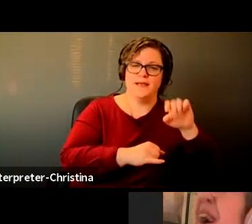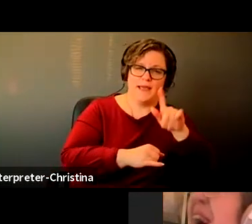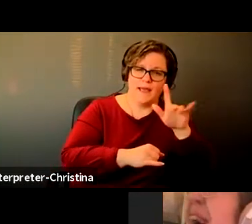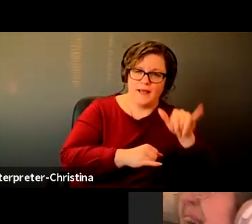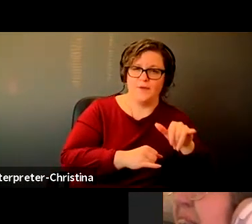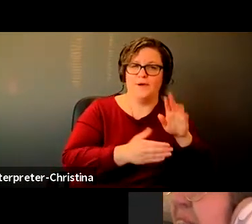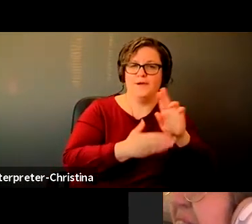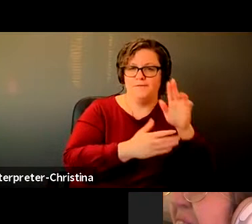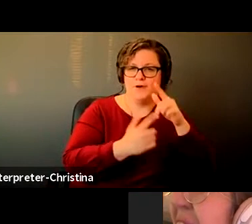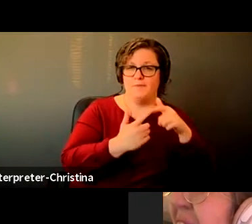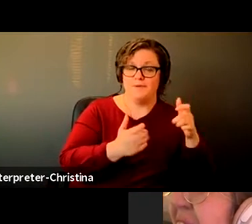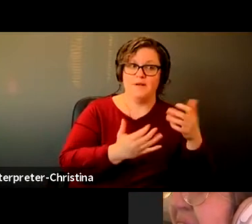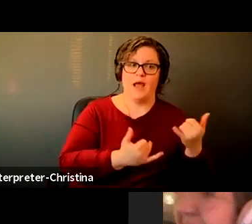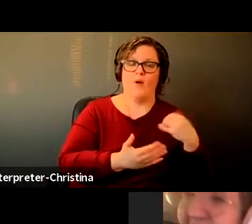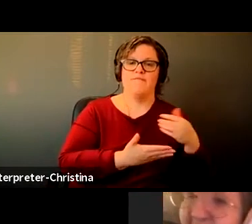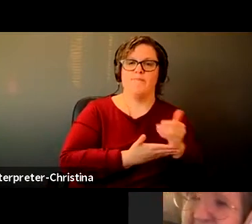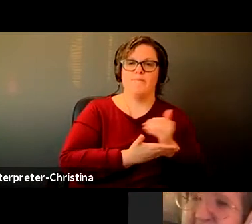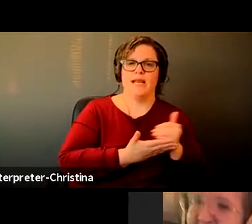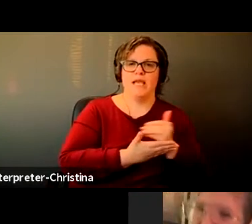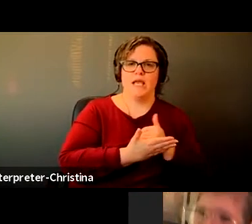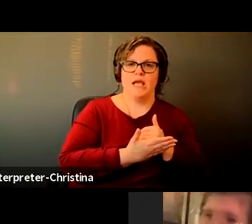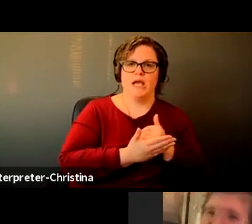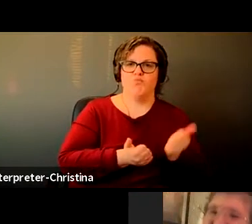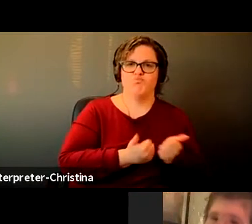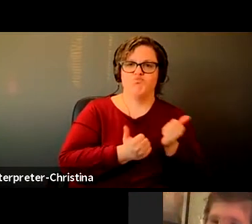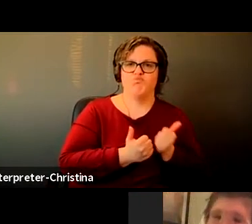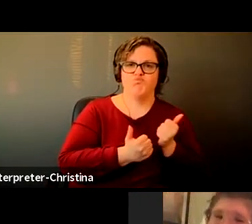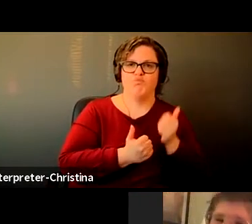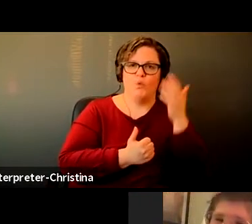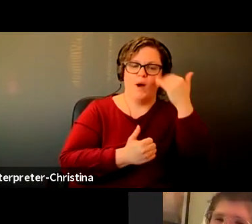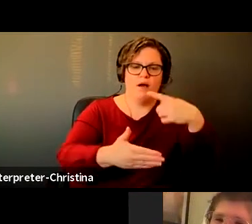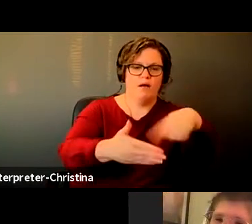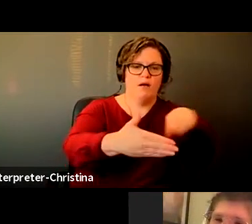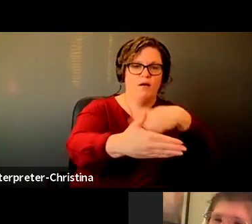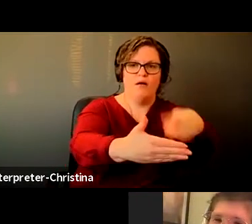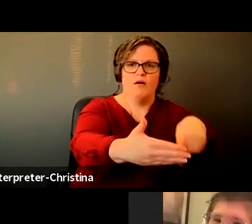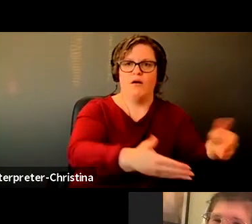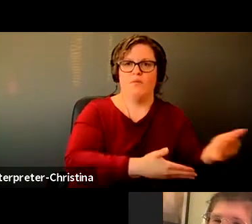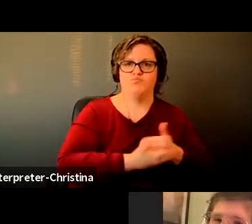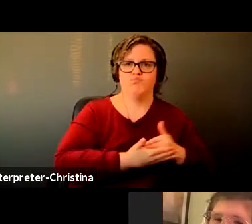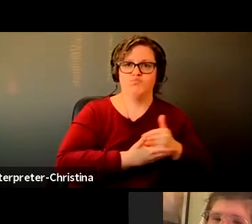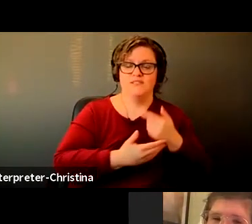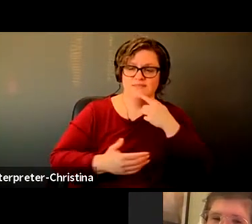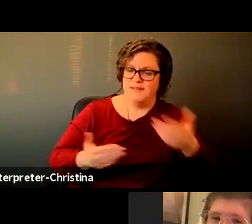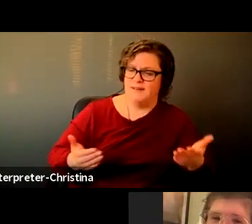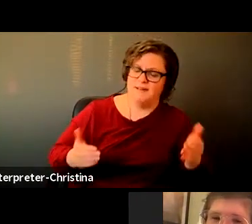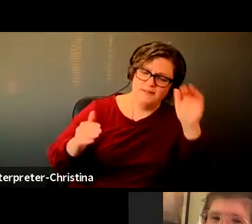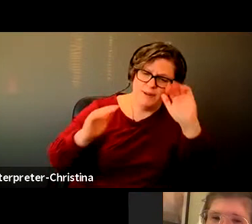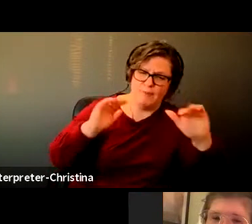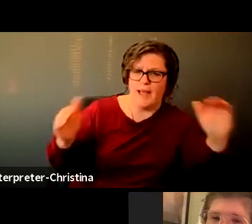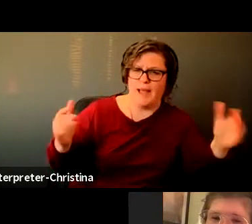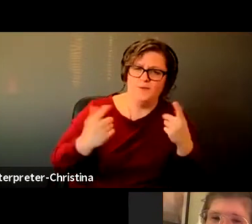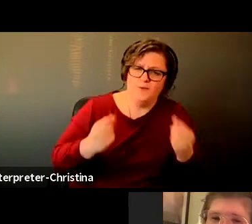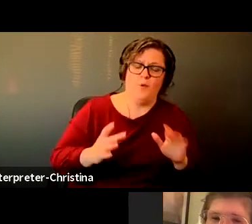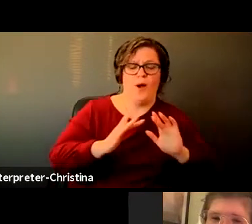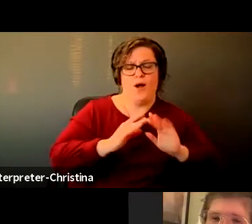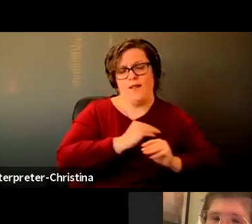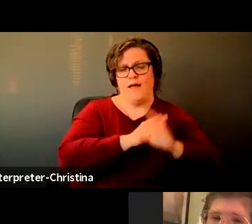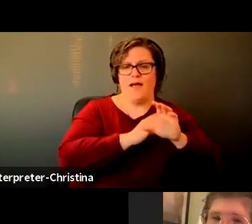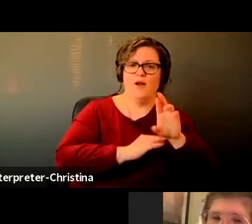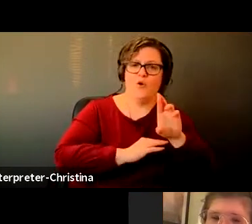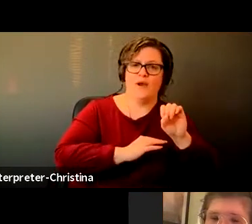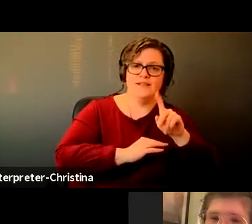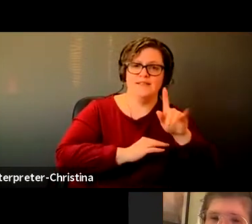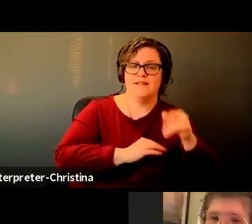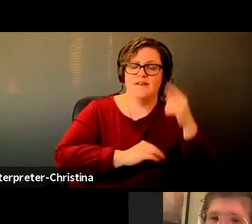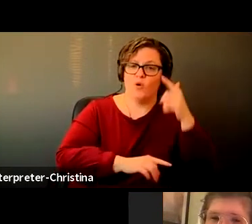that money. What are we gonna do? And I don't know, all the call outs are like, here's a call out. Come do an online residency with us for the next